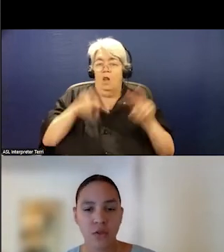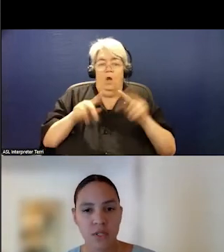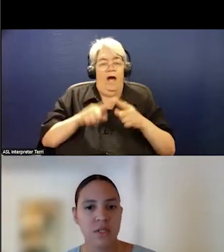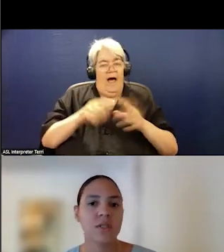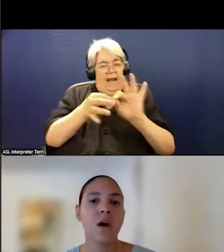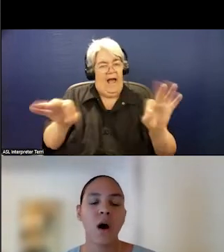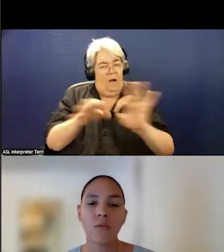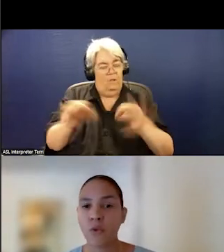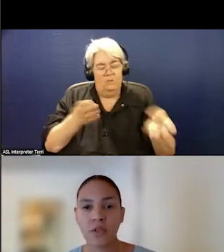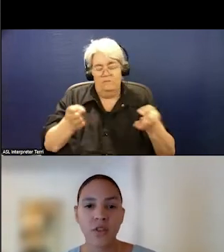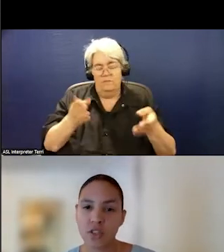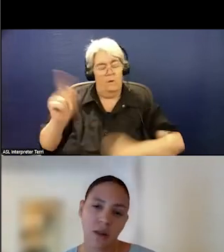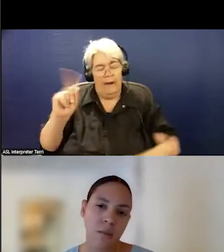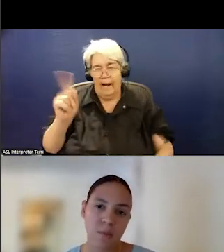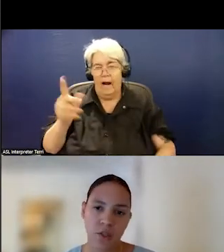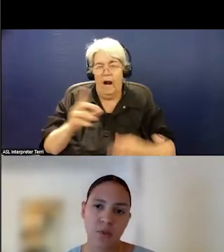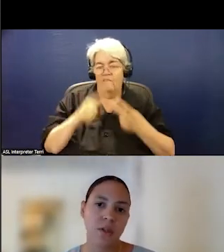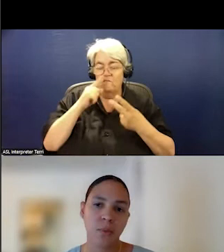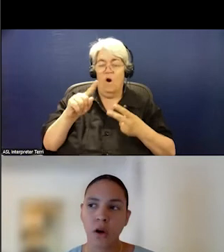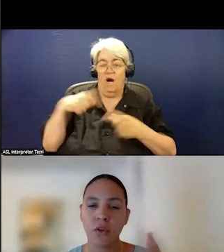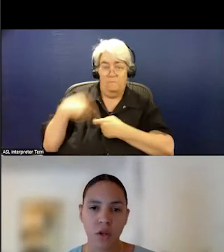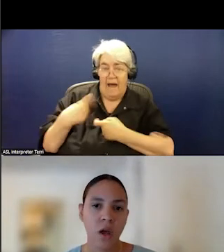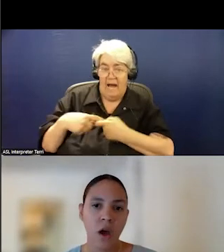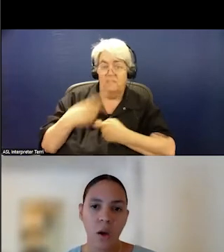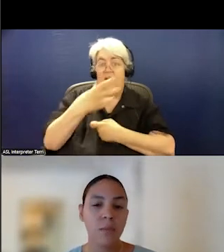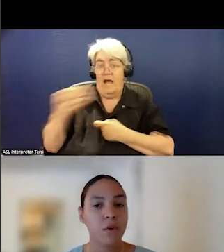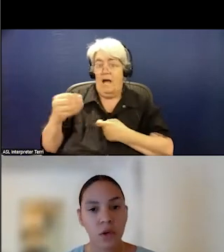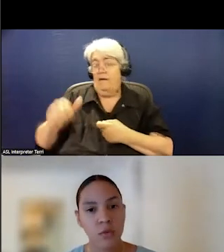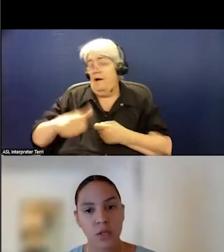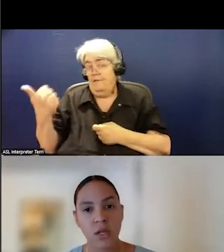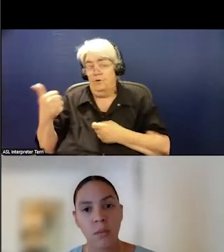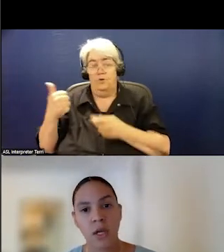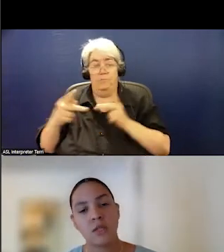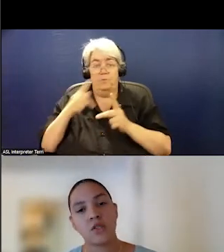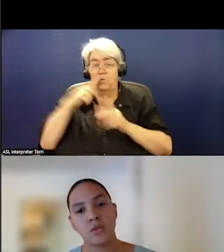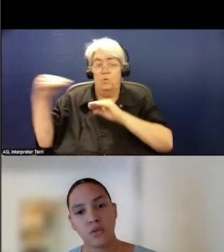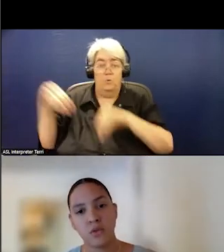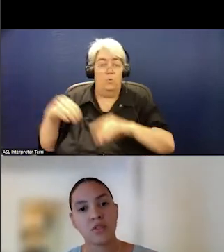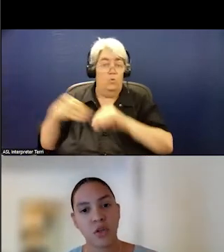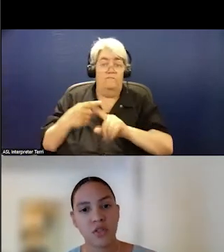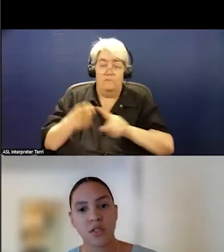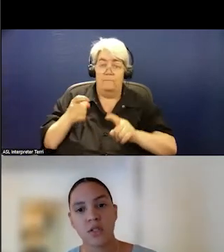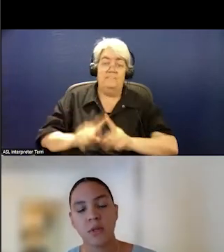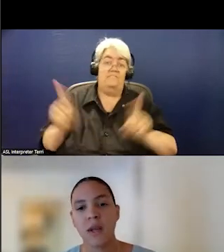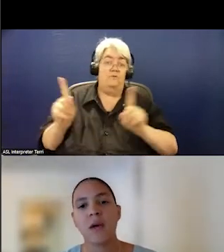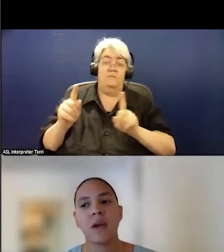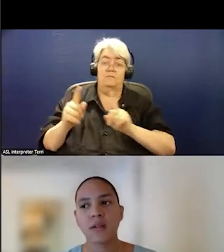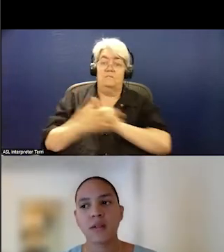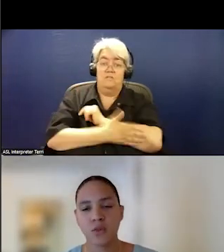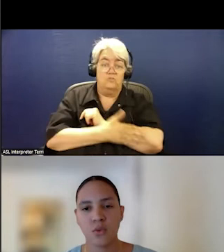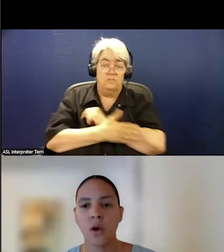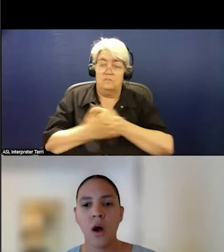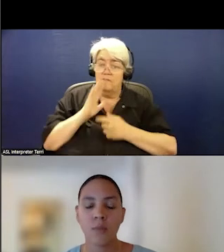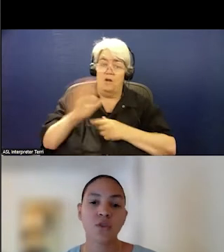languages services for not just Spanish speaking, but other immigrant communities coming into the shelter system and not having